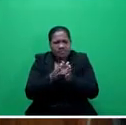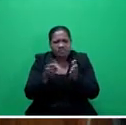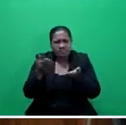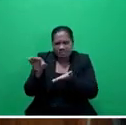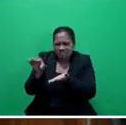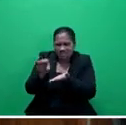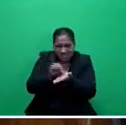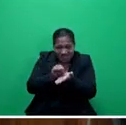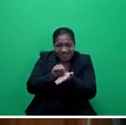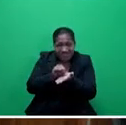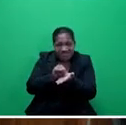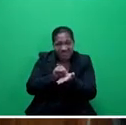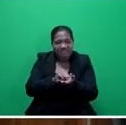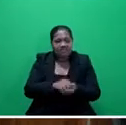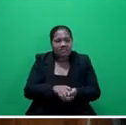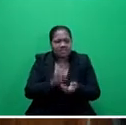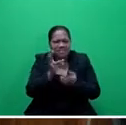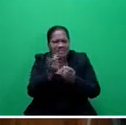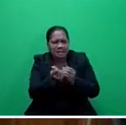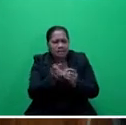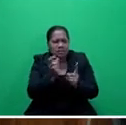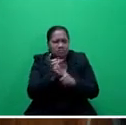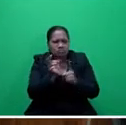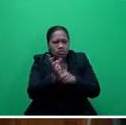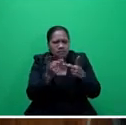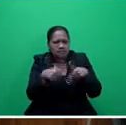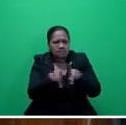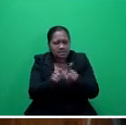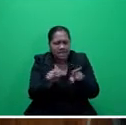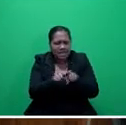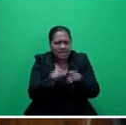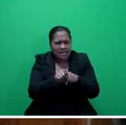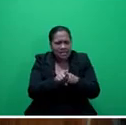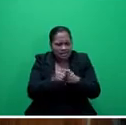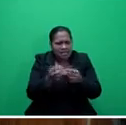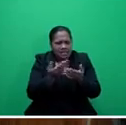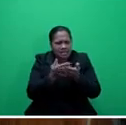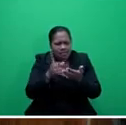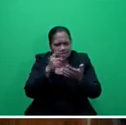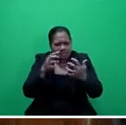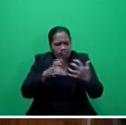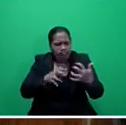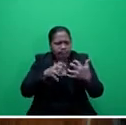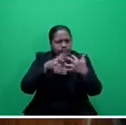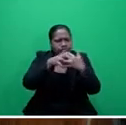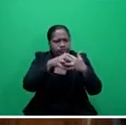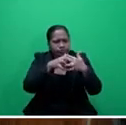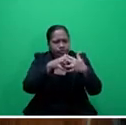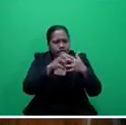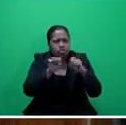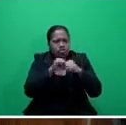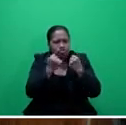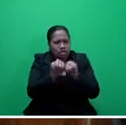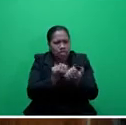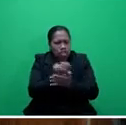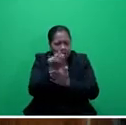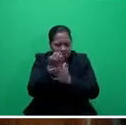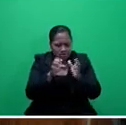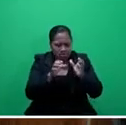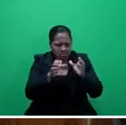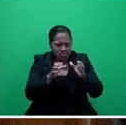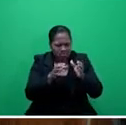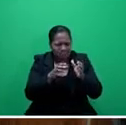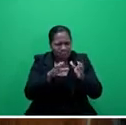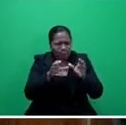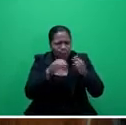of addressing key areas which relates to meeting the social and economic needs of the people and in turn contribute to the achievement of